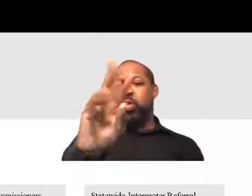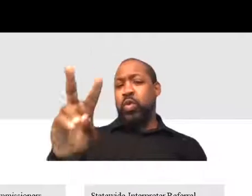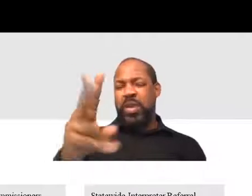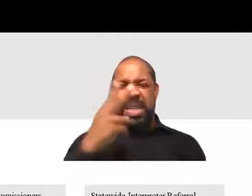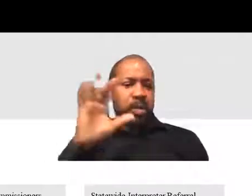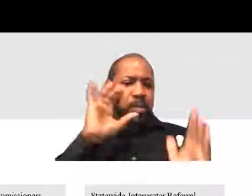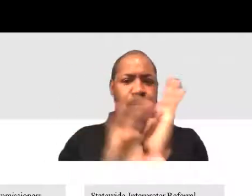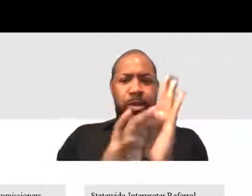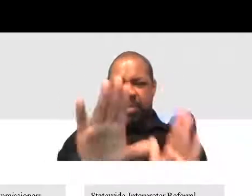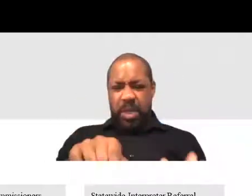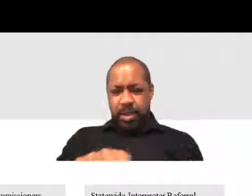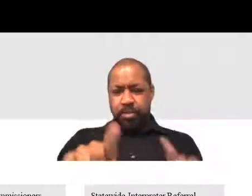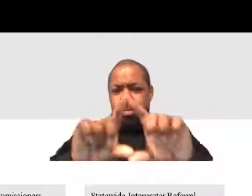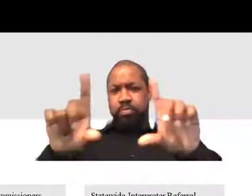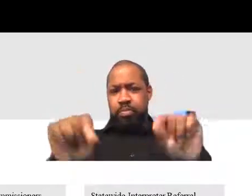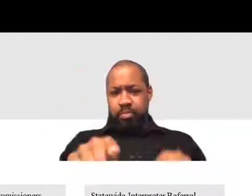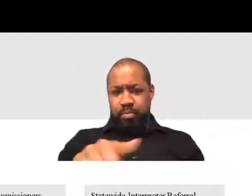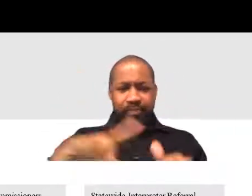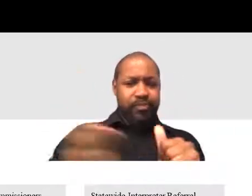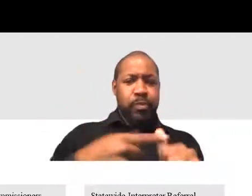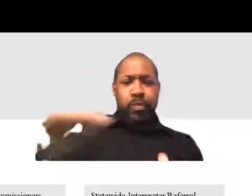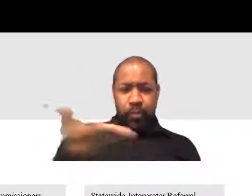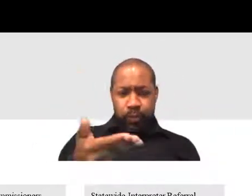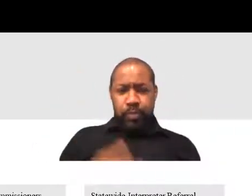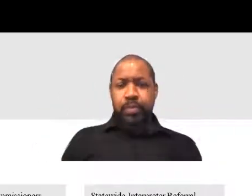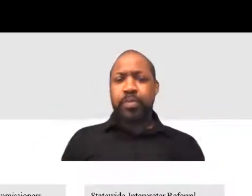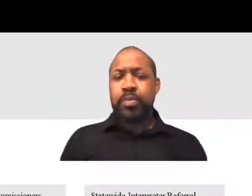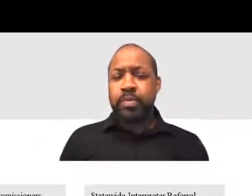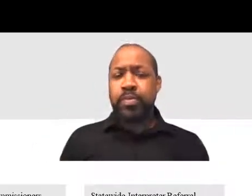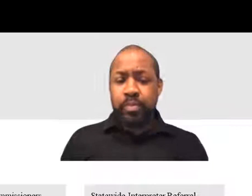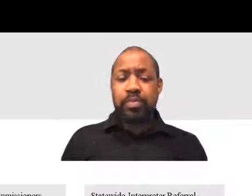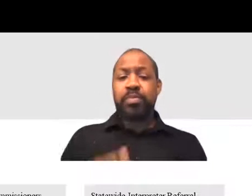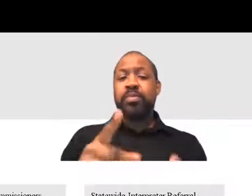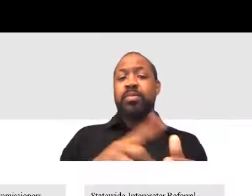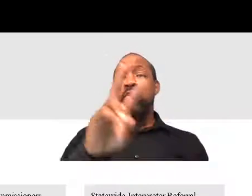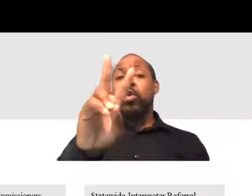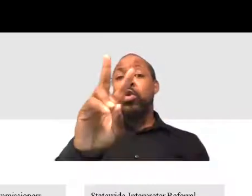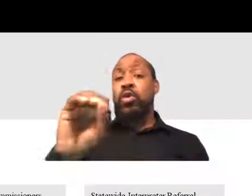executive director was hired, Steve Florio. You can see a picture there of him.